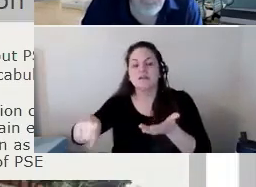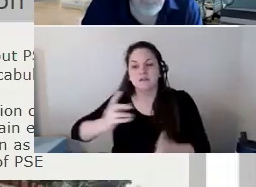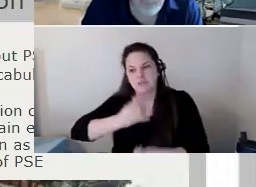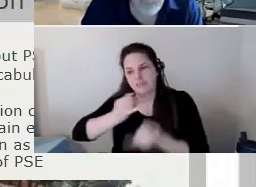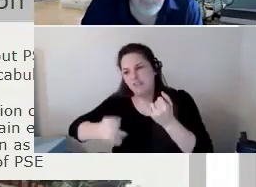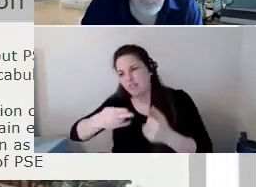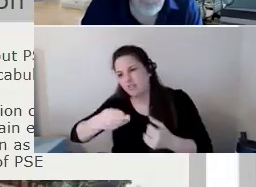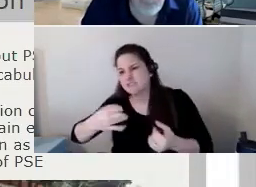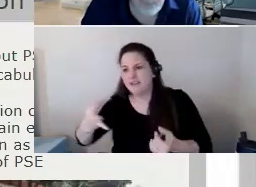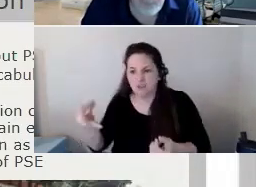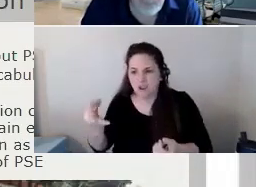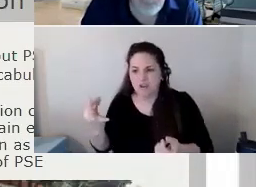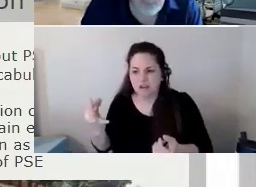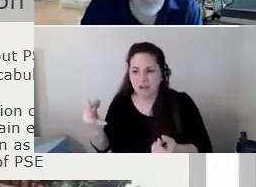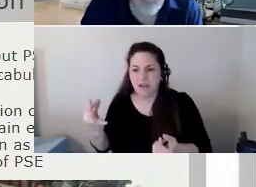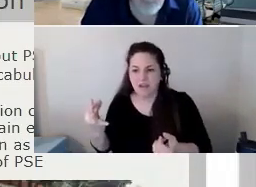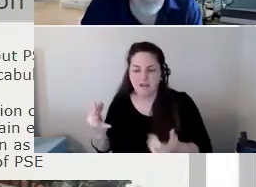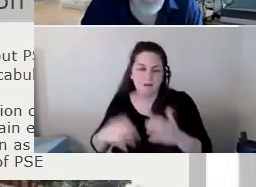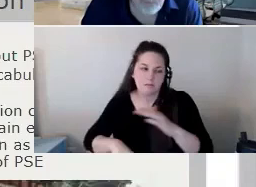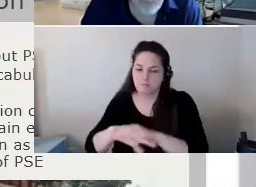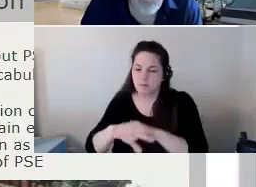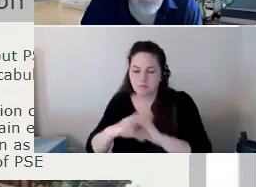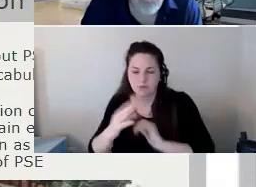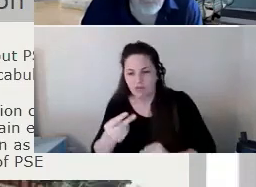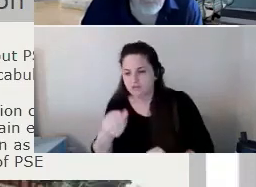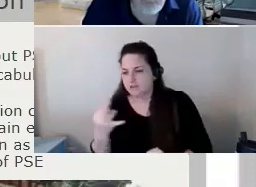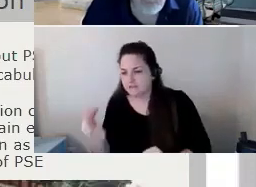Thursday or Friday, I'd say at most, if